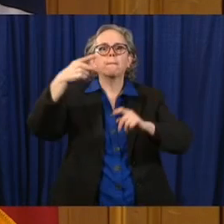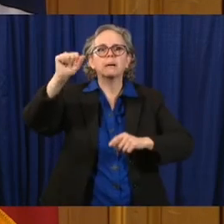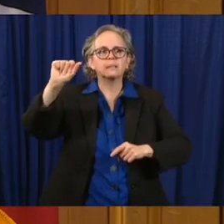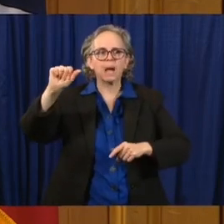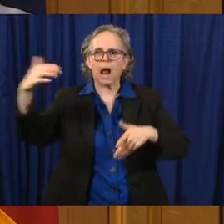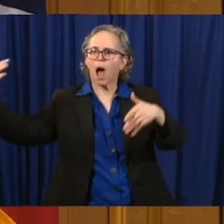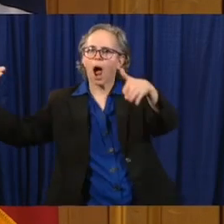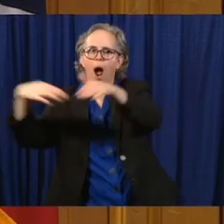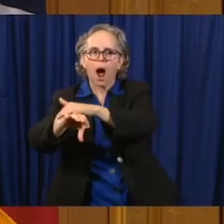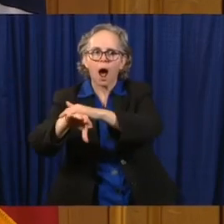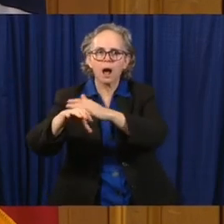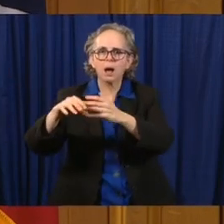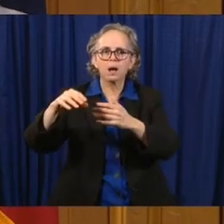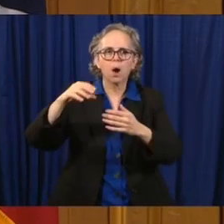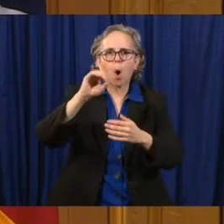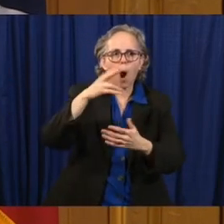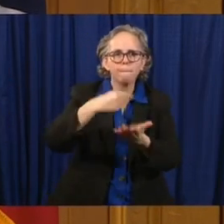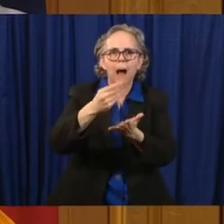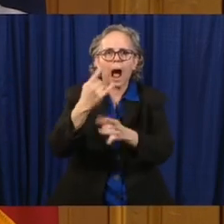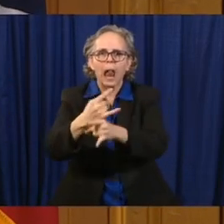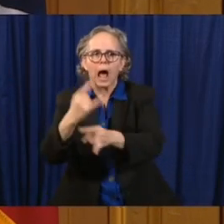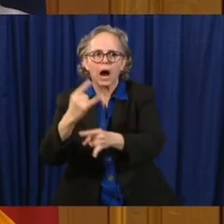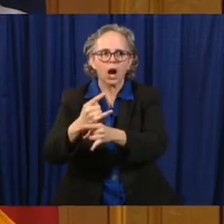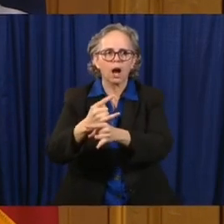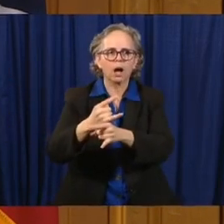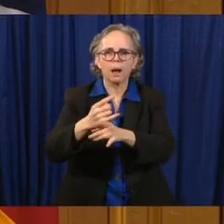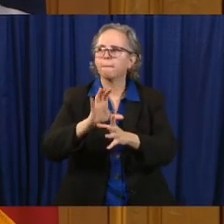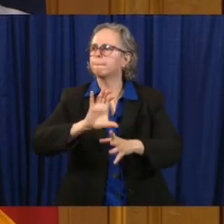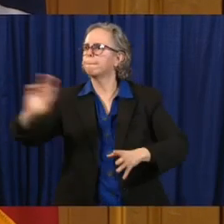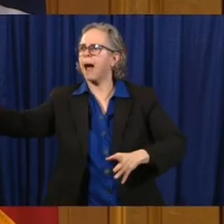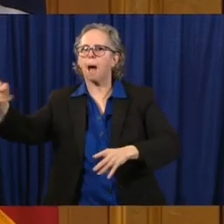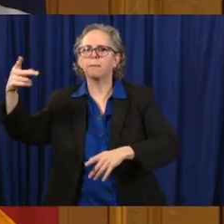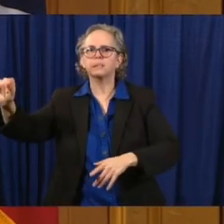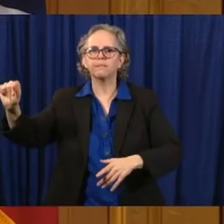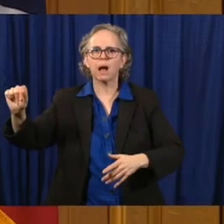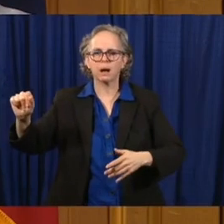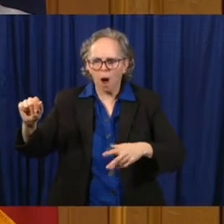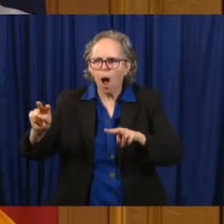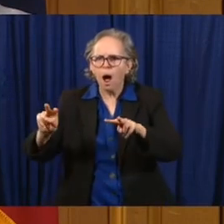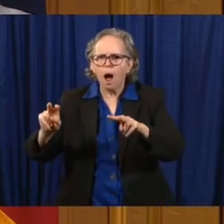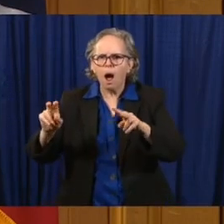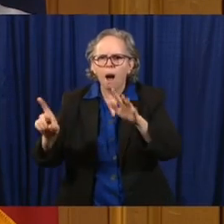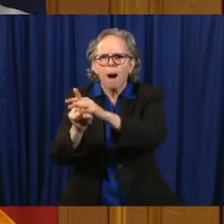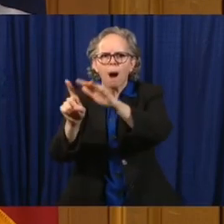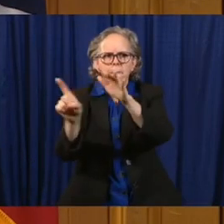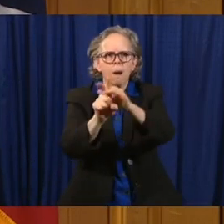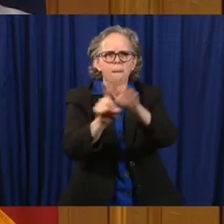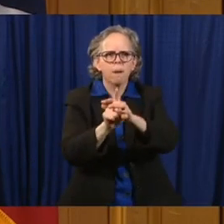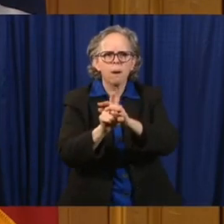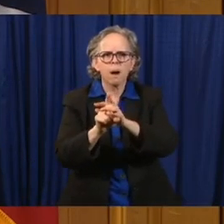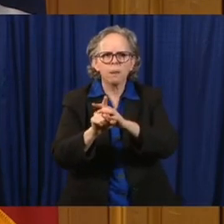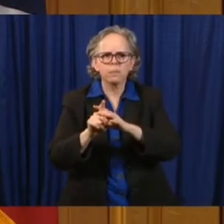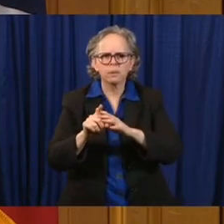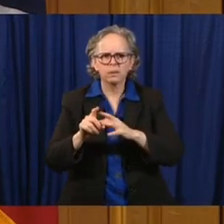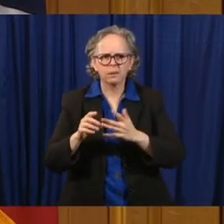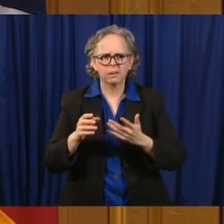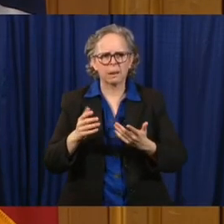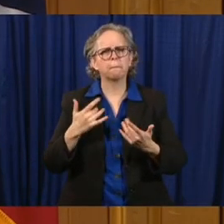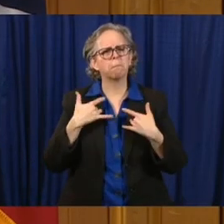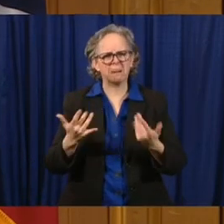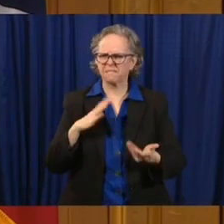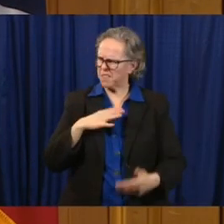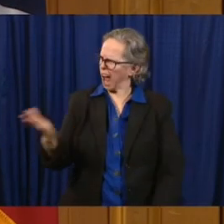counties. Any other time, we would love to have visitors from Pennsylvania, but during this time, those who are